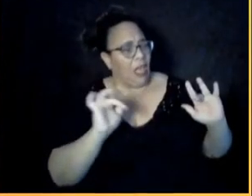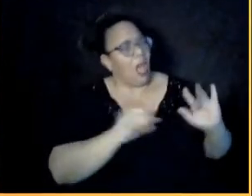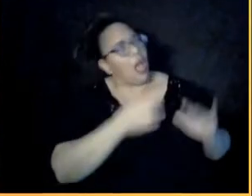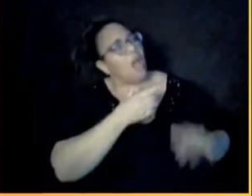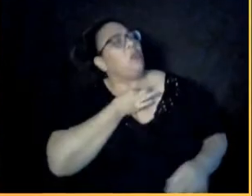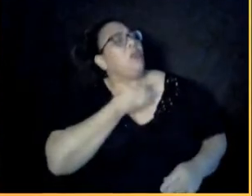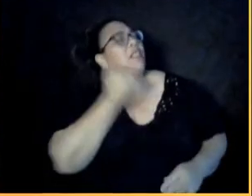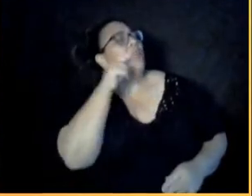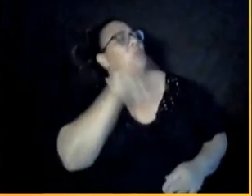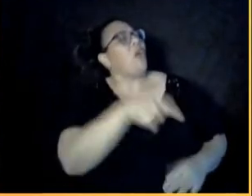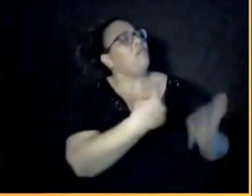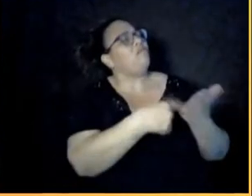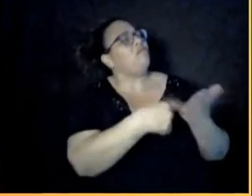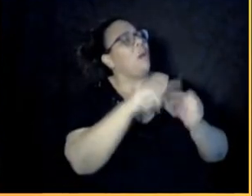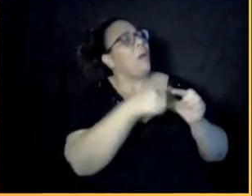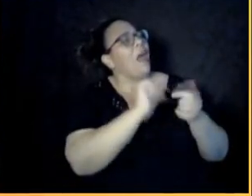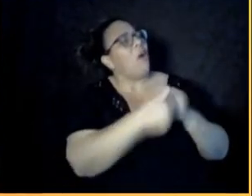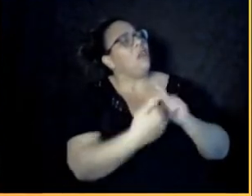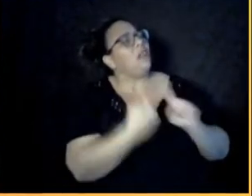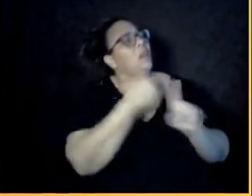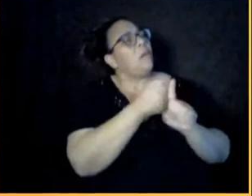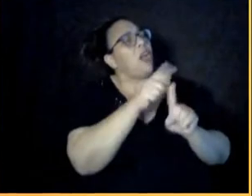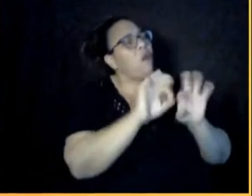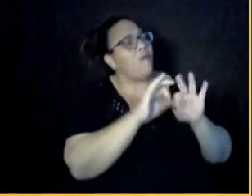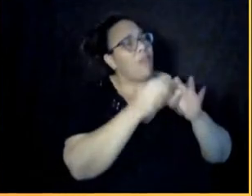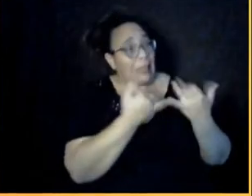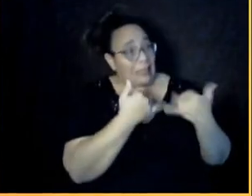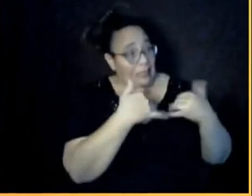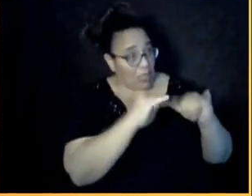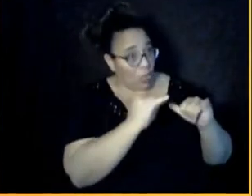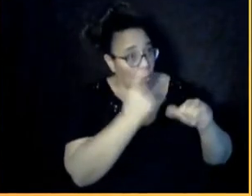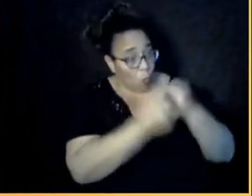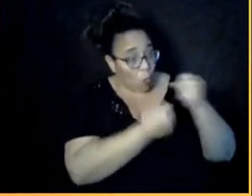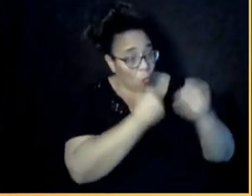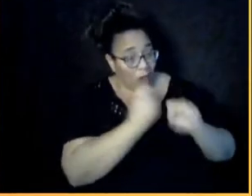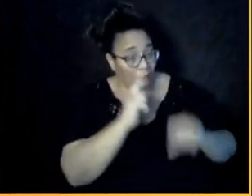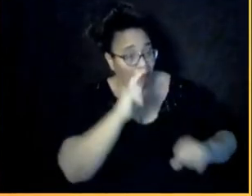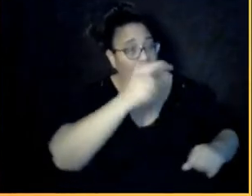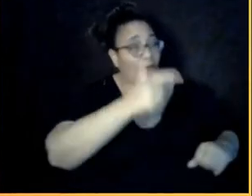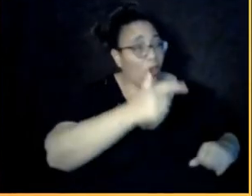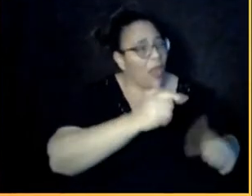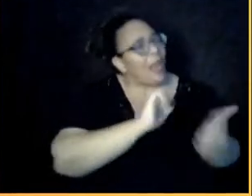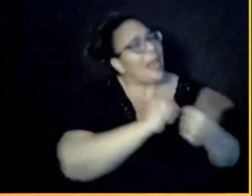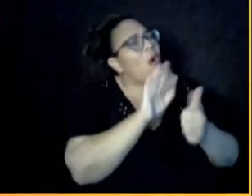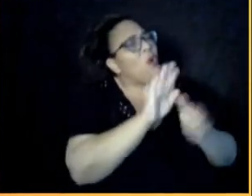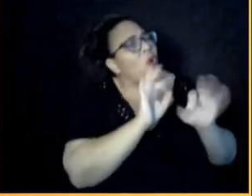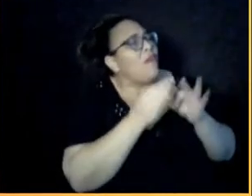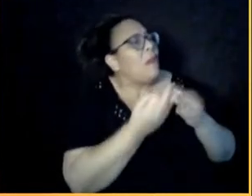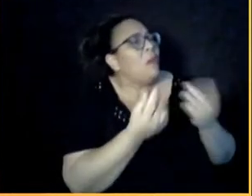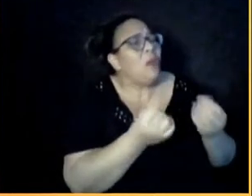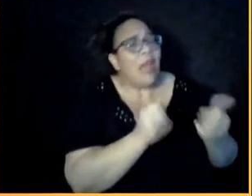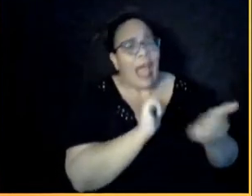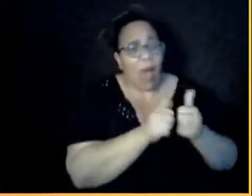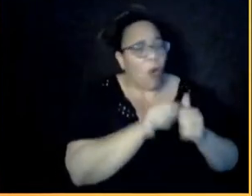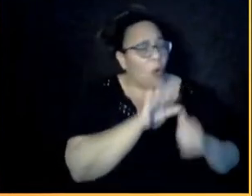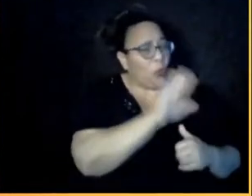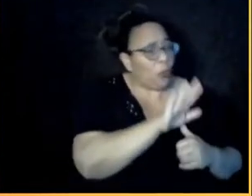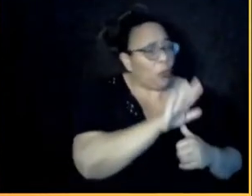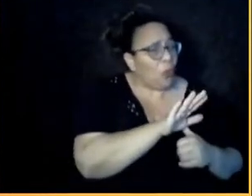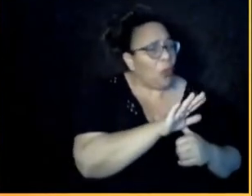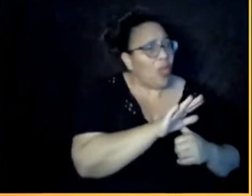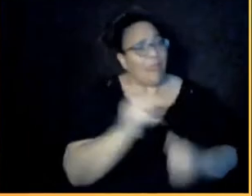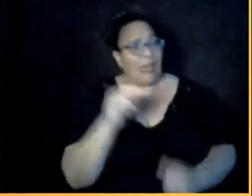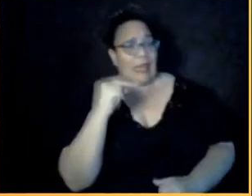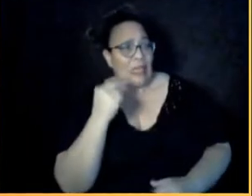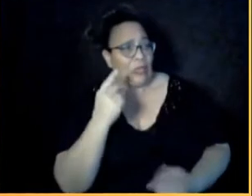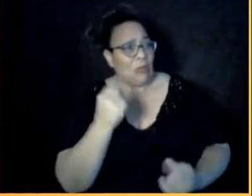how that's impacted your family still 1 year later, and how everyone's doing. How are you doing? How are Layleen's nieces doing?